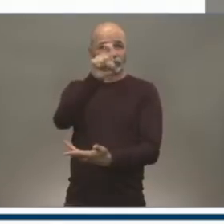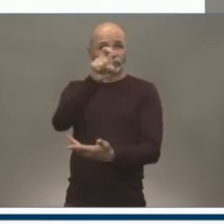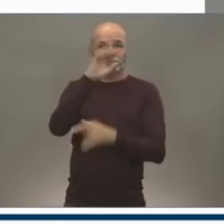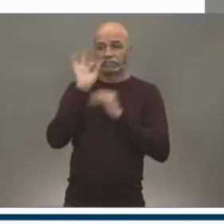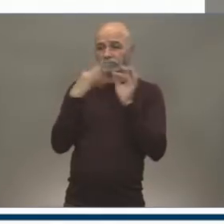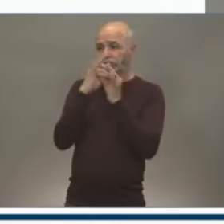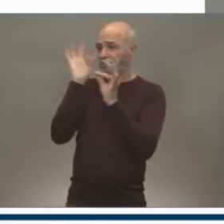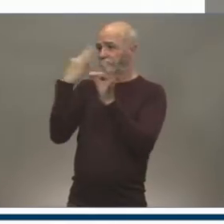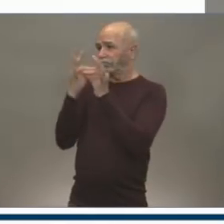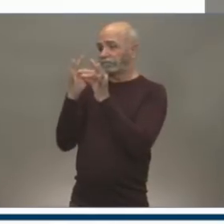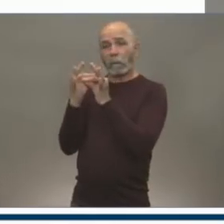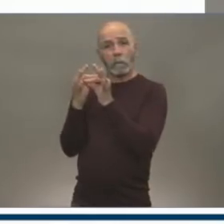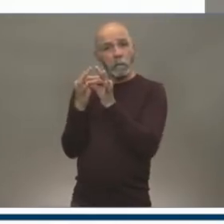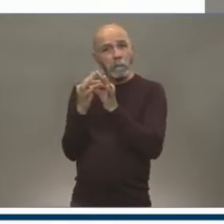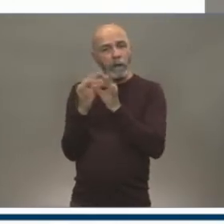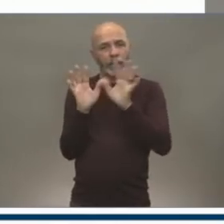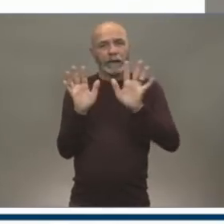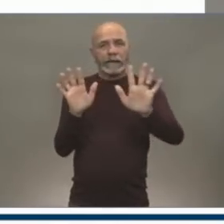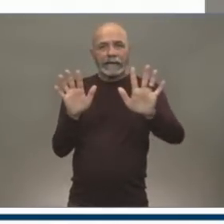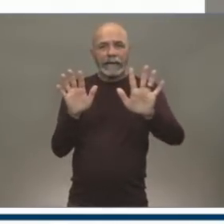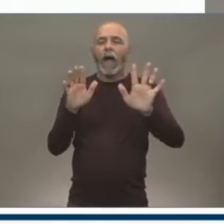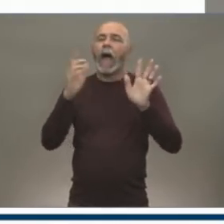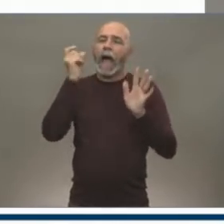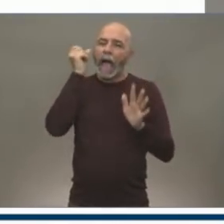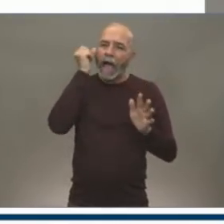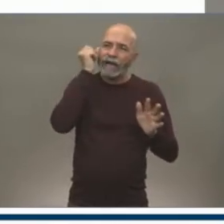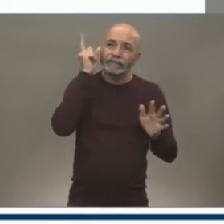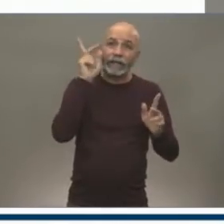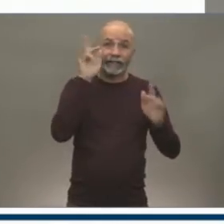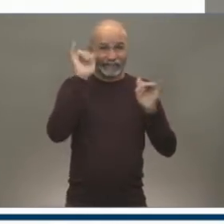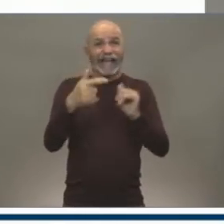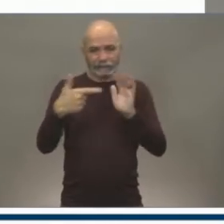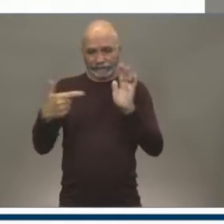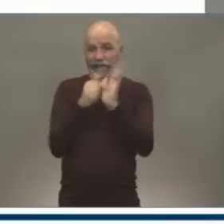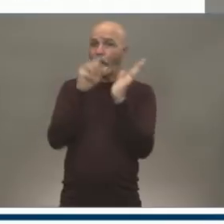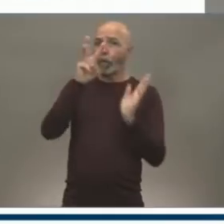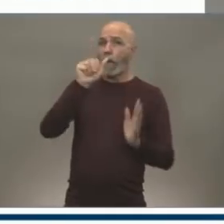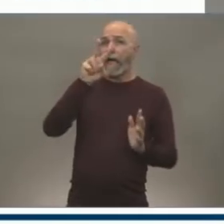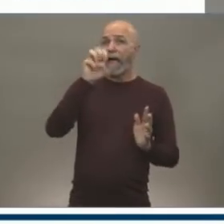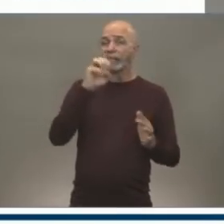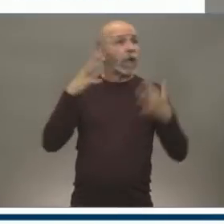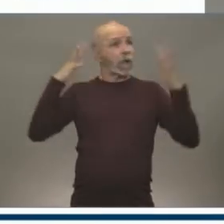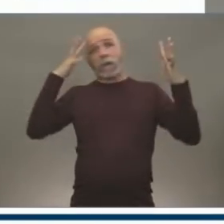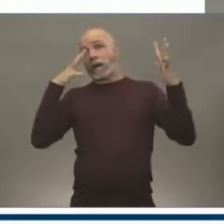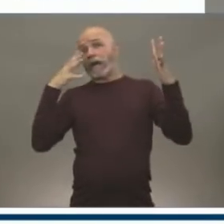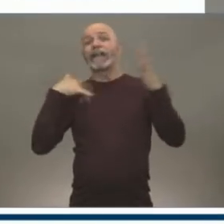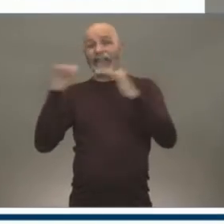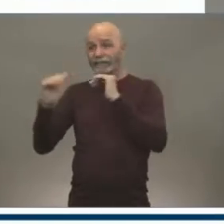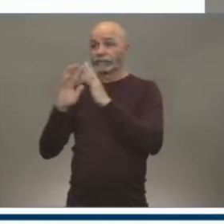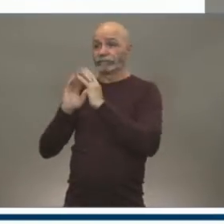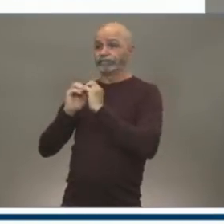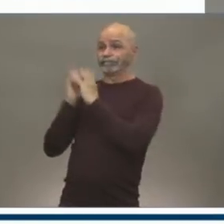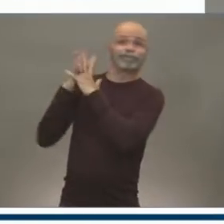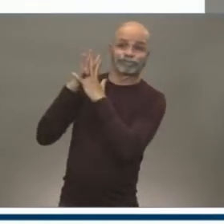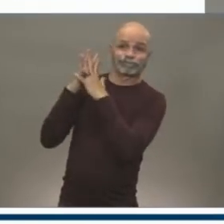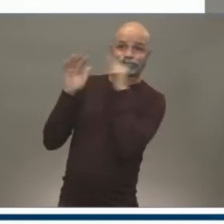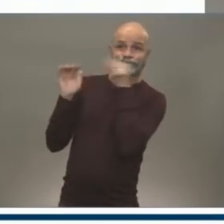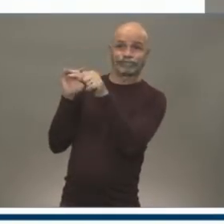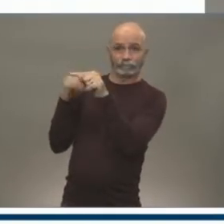need to understand that this is a less accurate test. It has a place. It's very important. But these